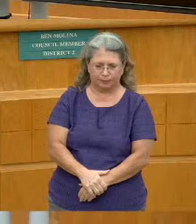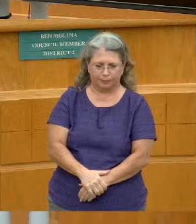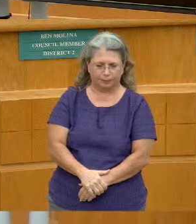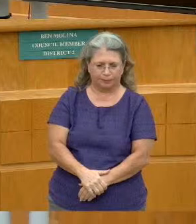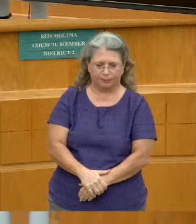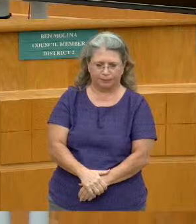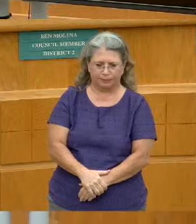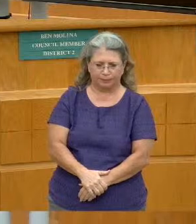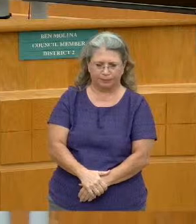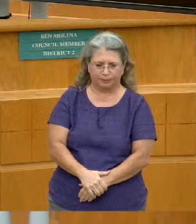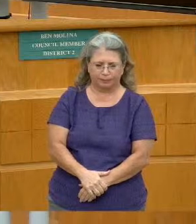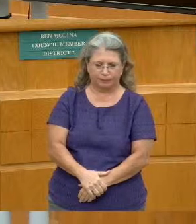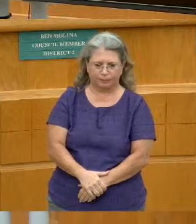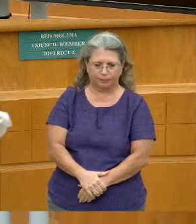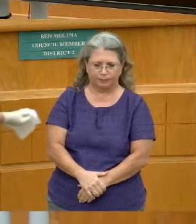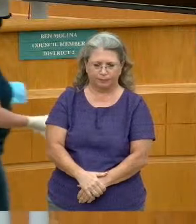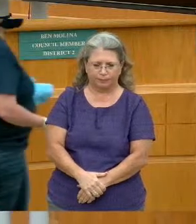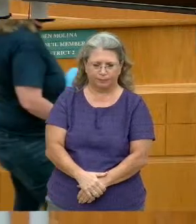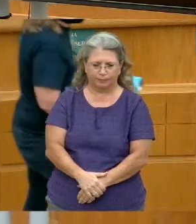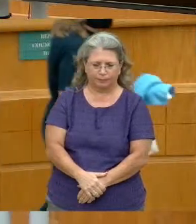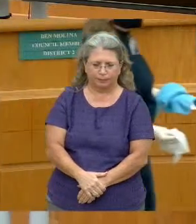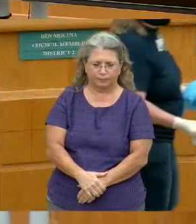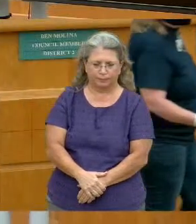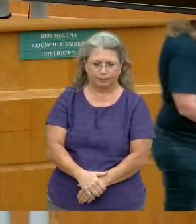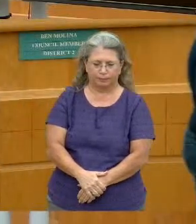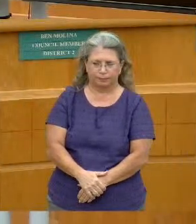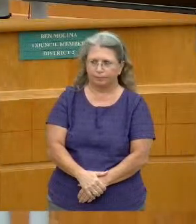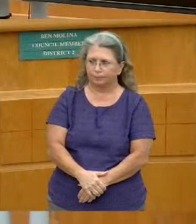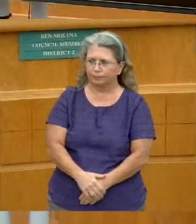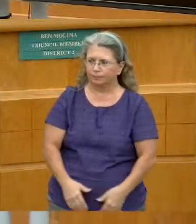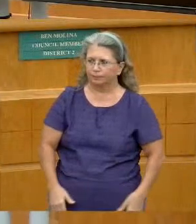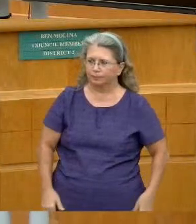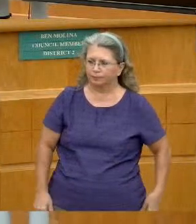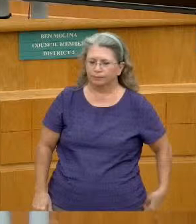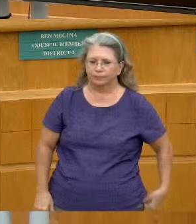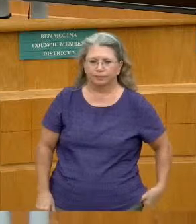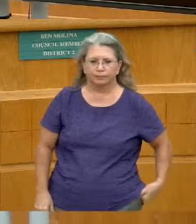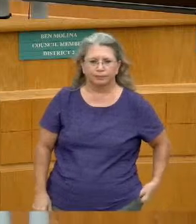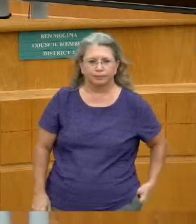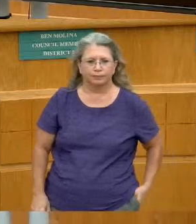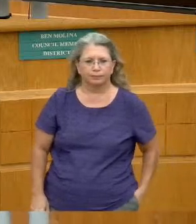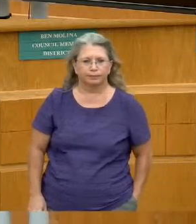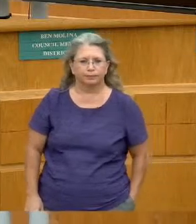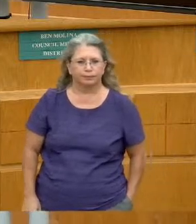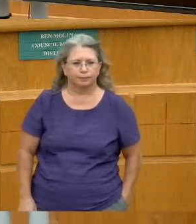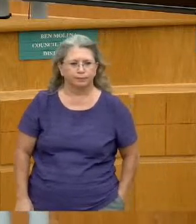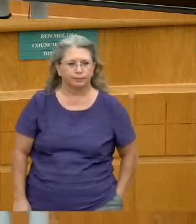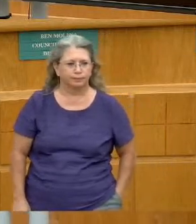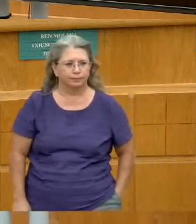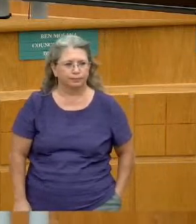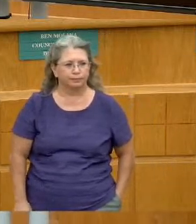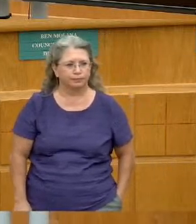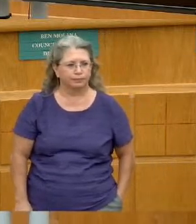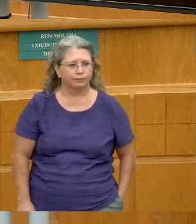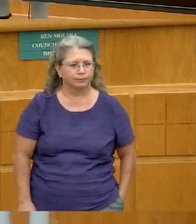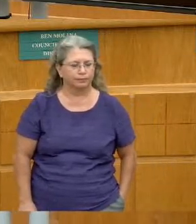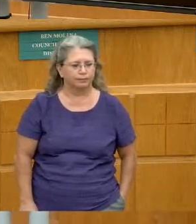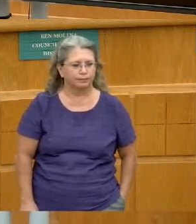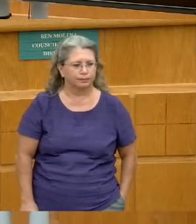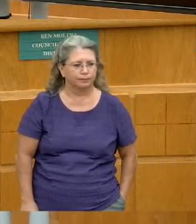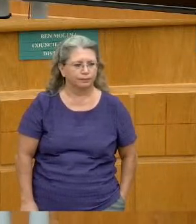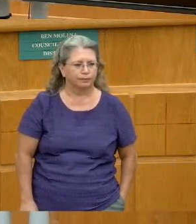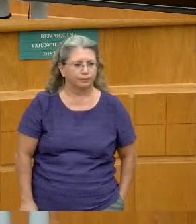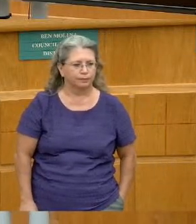COVID-19 continúa dispersándose, las hospitalizaciones han incrementado, quédese en su casa, evite grandes grupos, recuerde practicar el